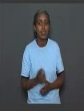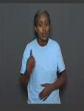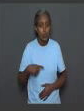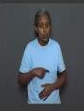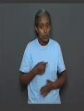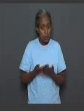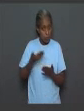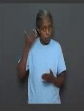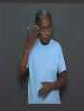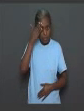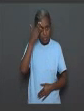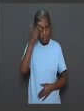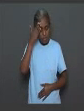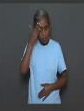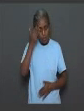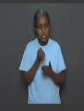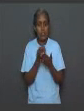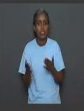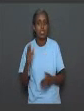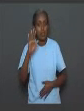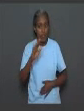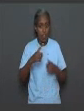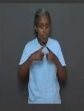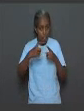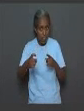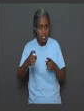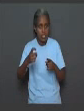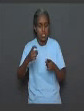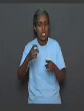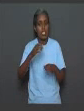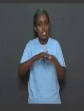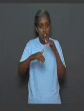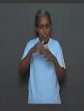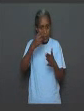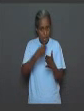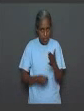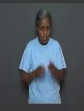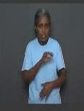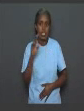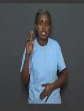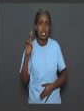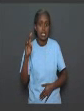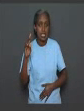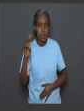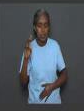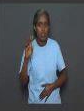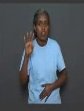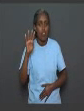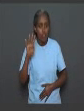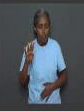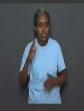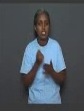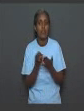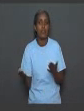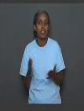already know that the odds are 5 against the favorable event and 7 for the